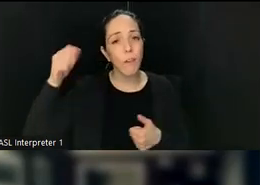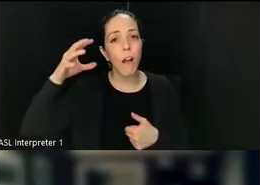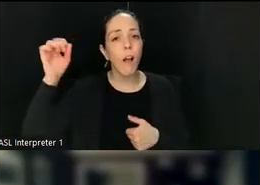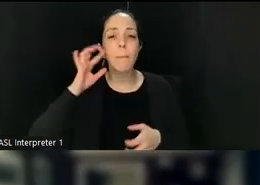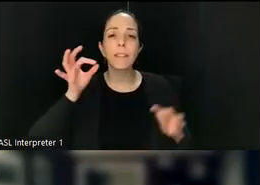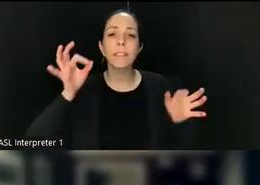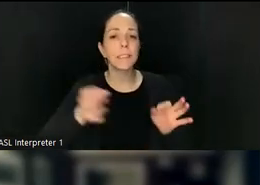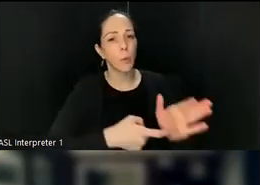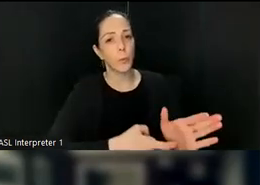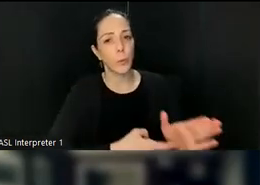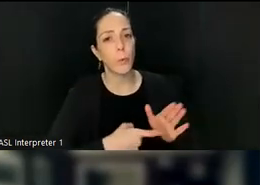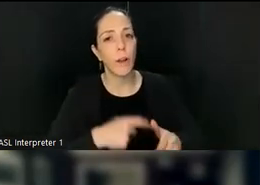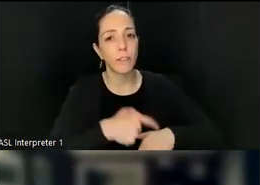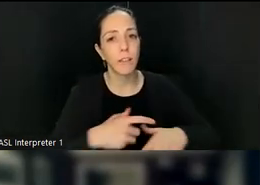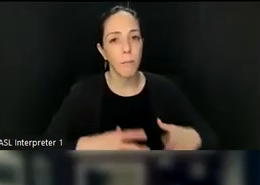compensation that we're looking at,